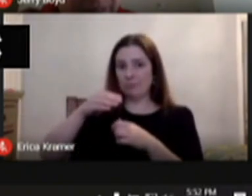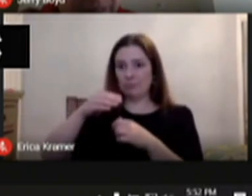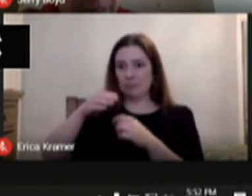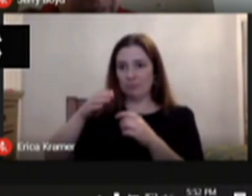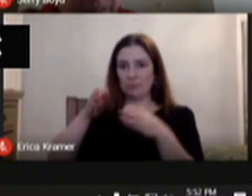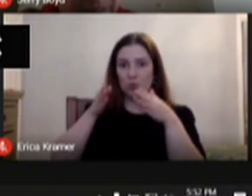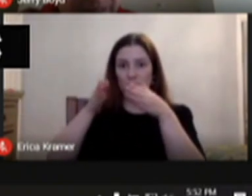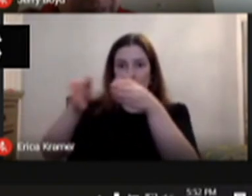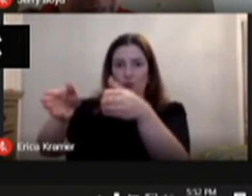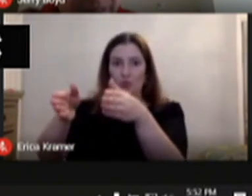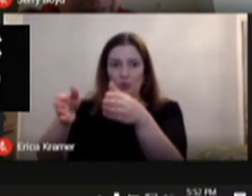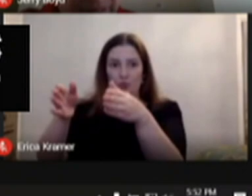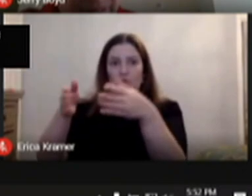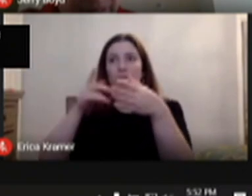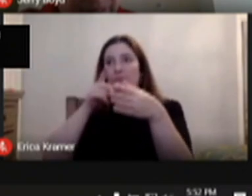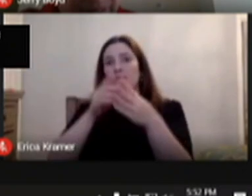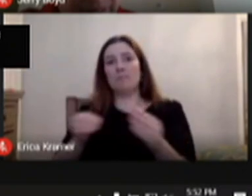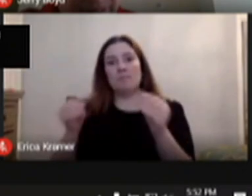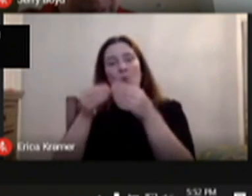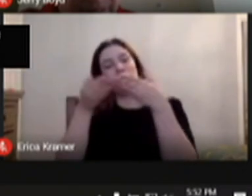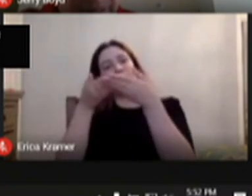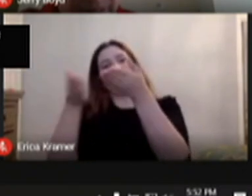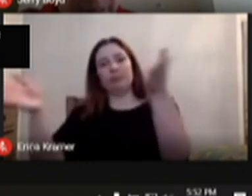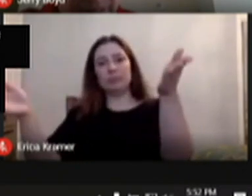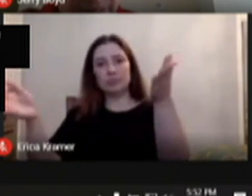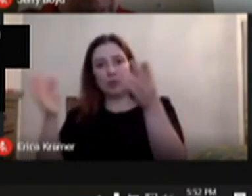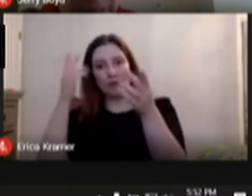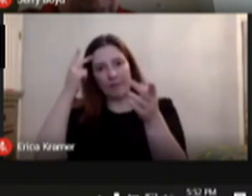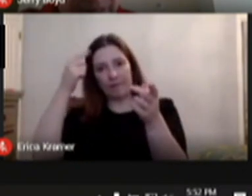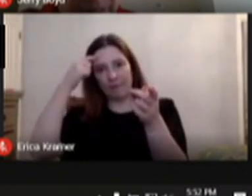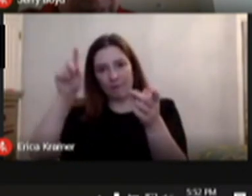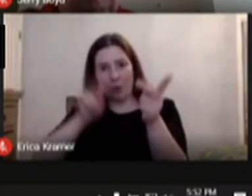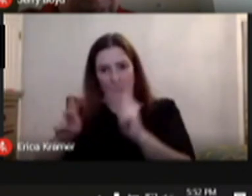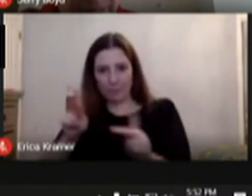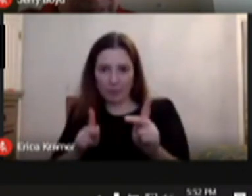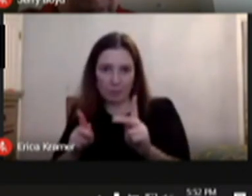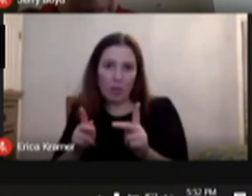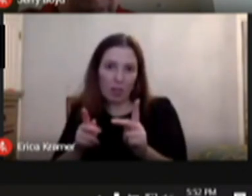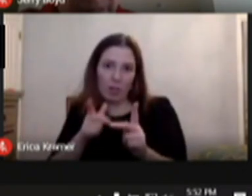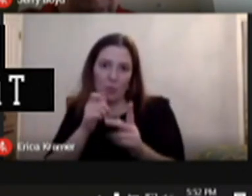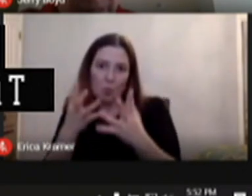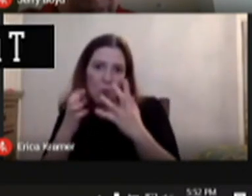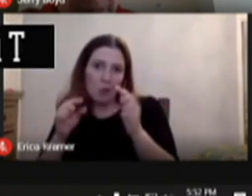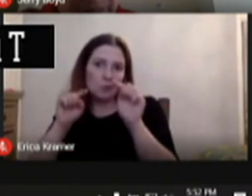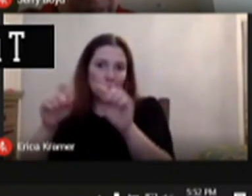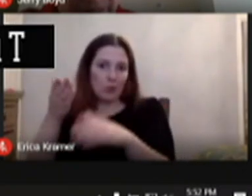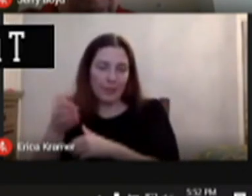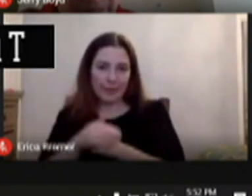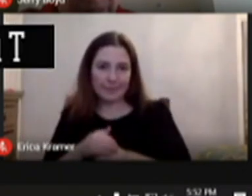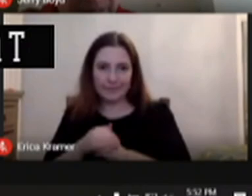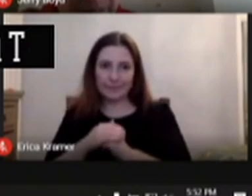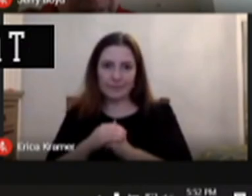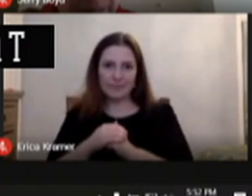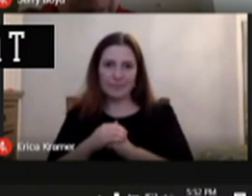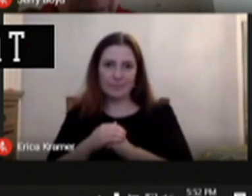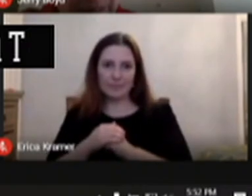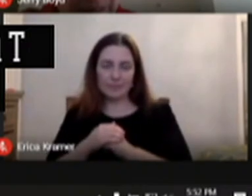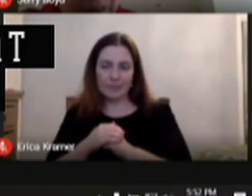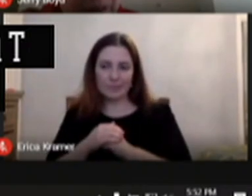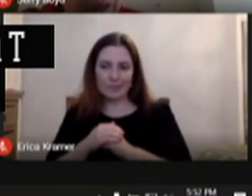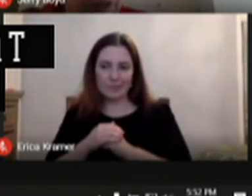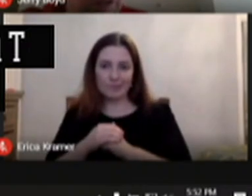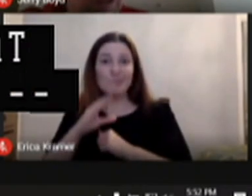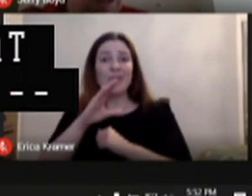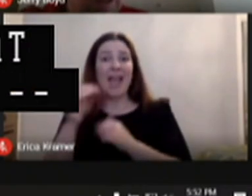main plaza, which still hosts the kind of events that Bostonians have come to know and love in the past several years. And then that newly